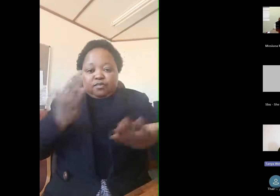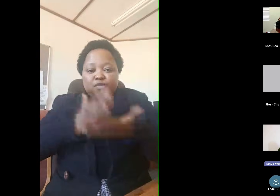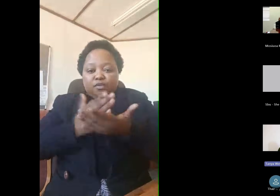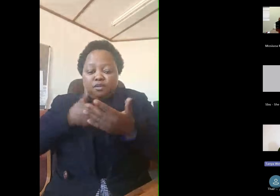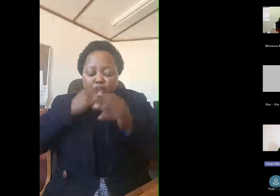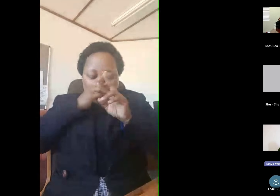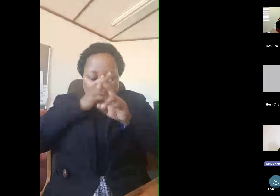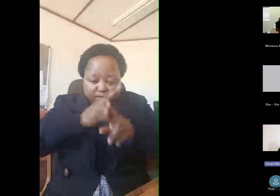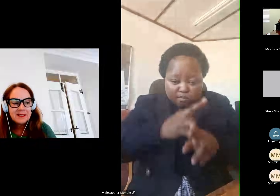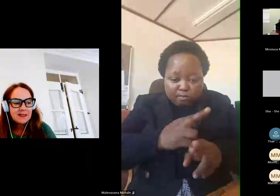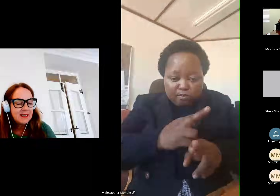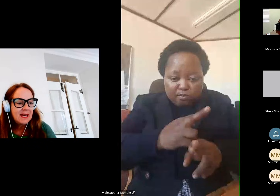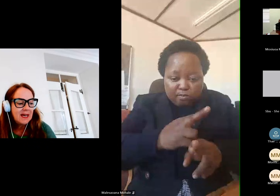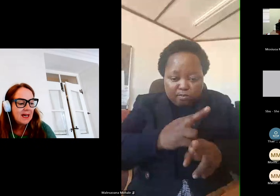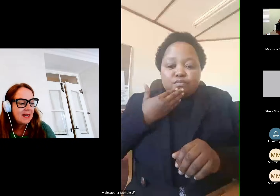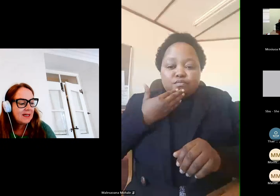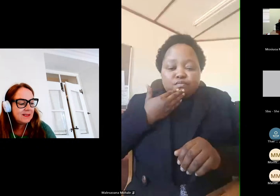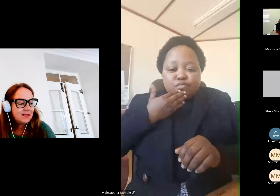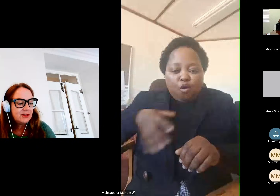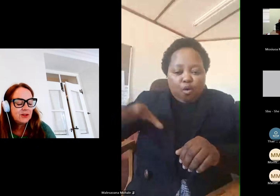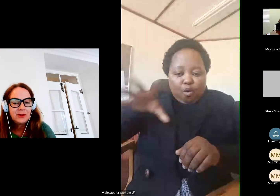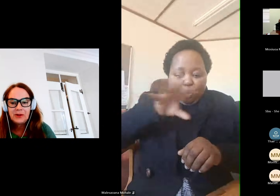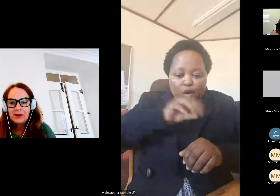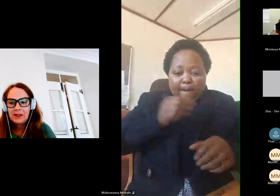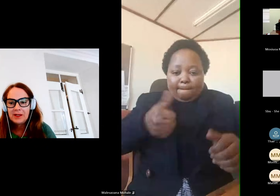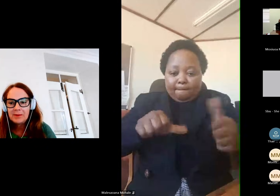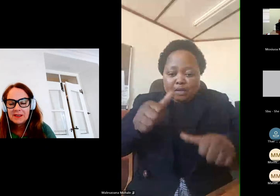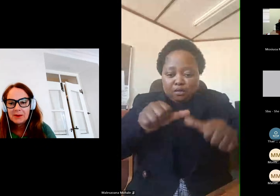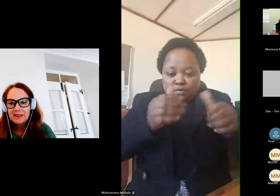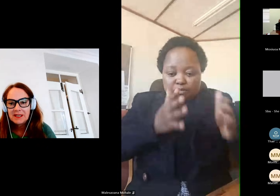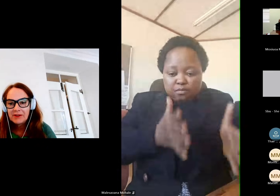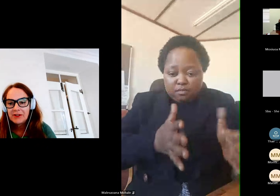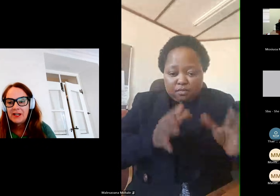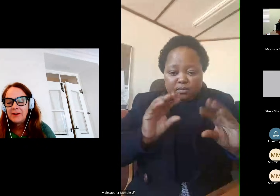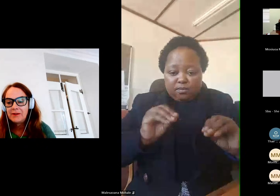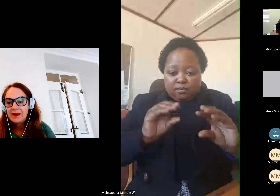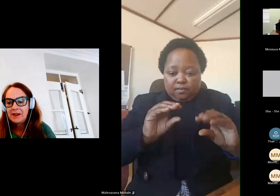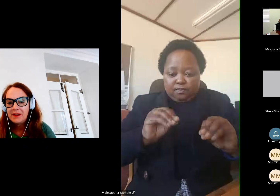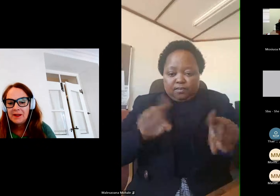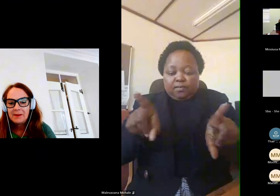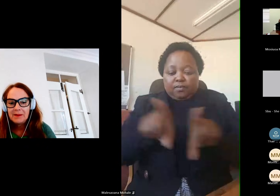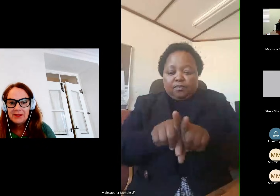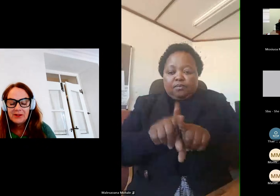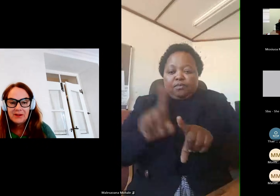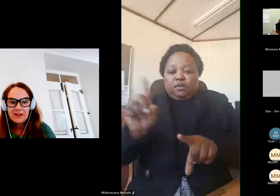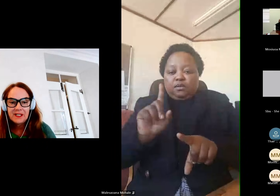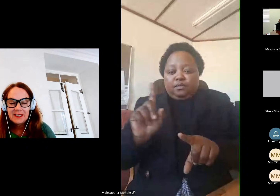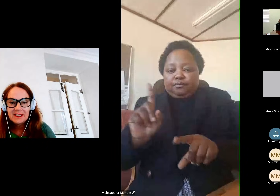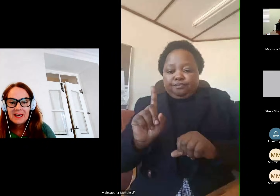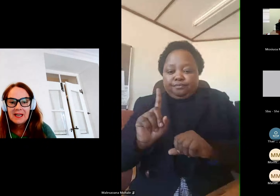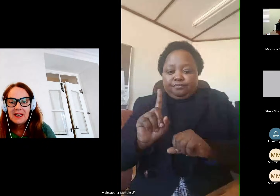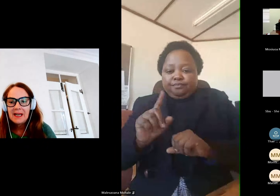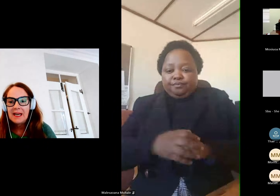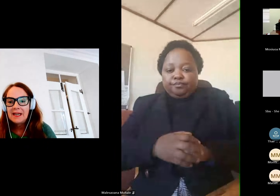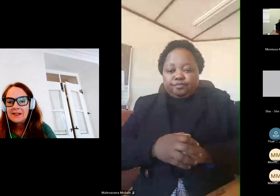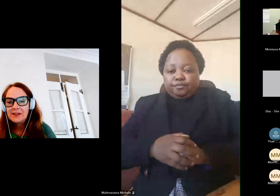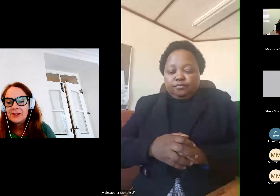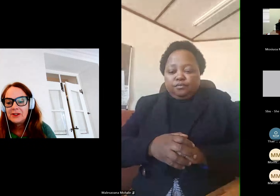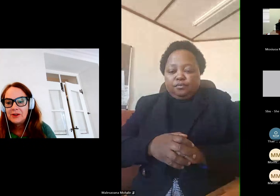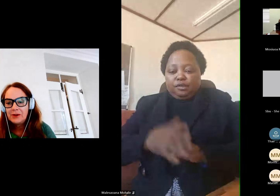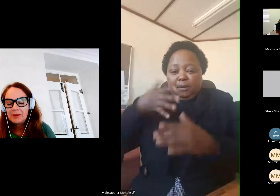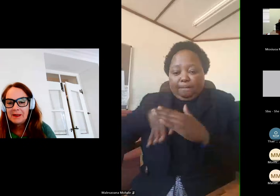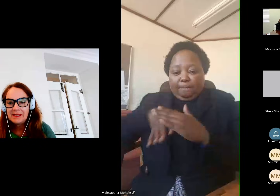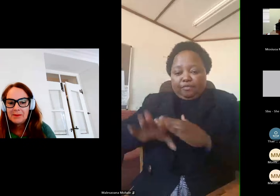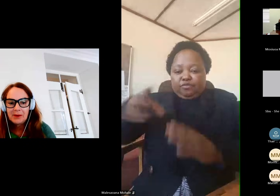to all participants here and to the Principal Secretary of the Ministry of Gender